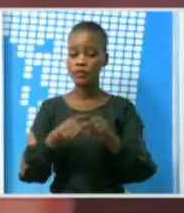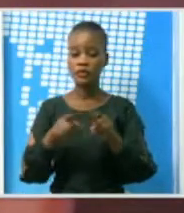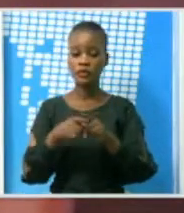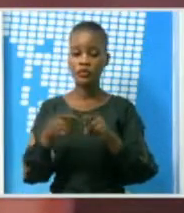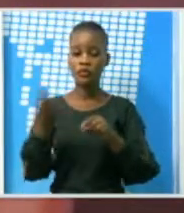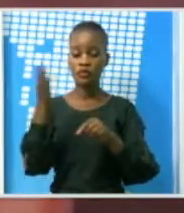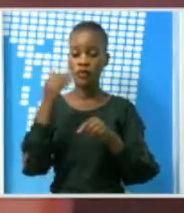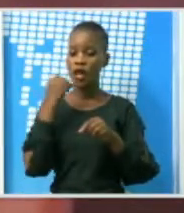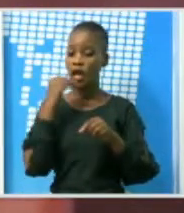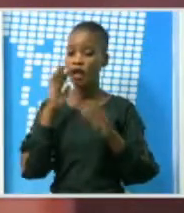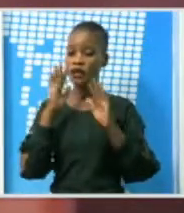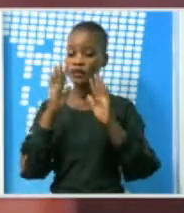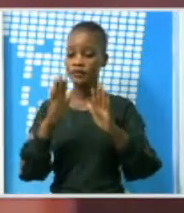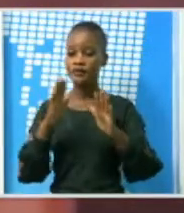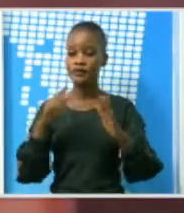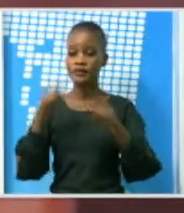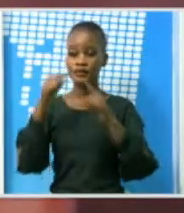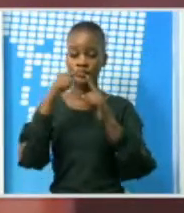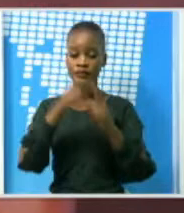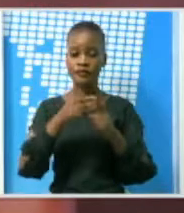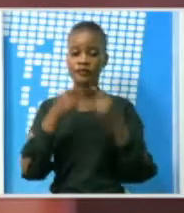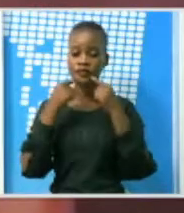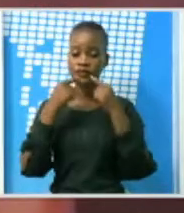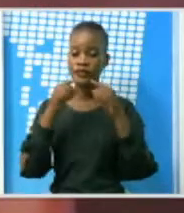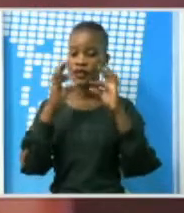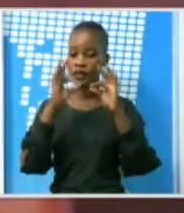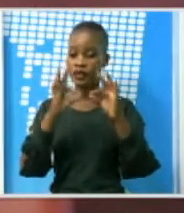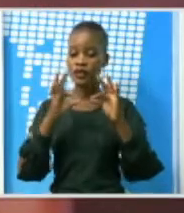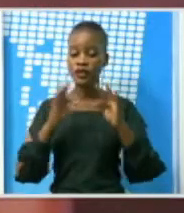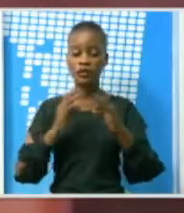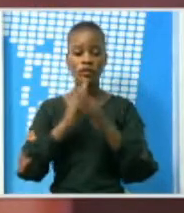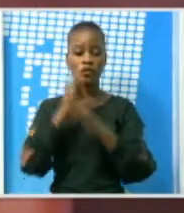sector. And to just give you some examples,